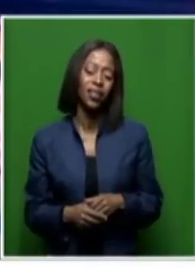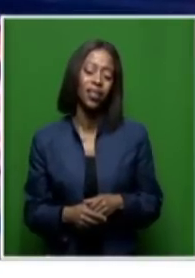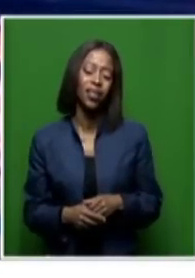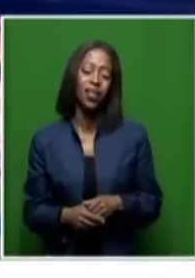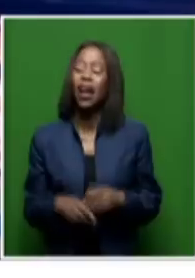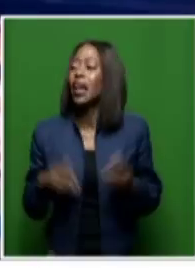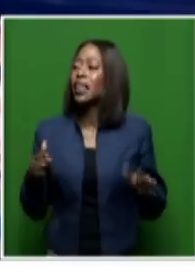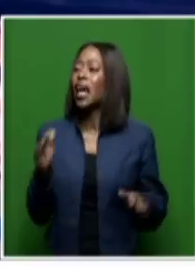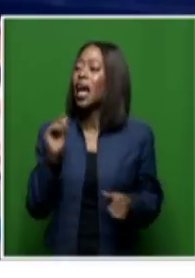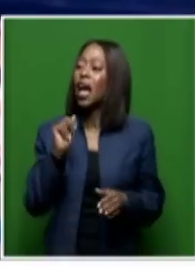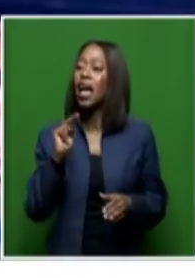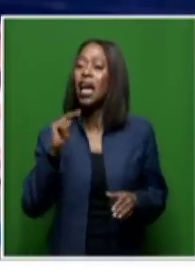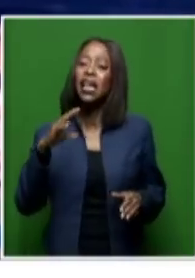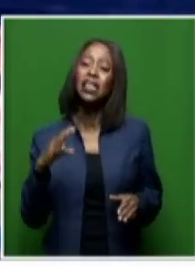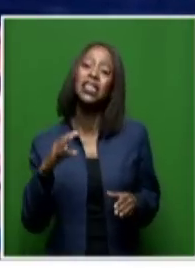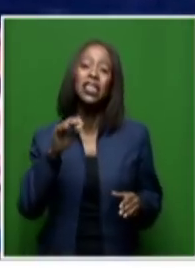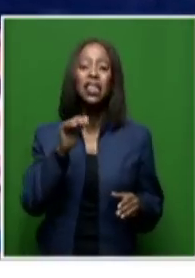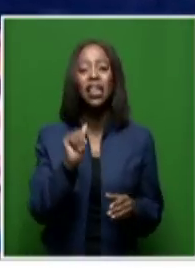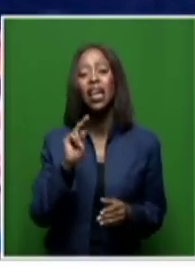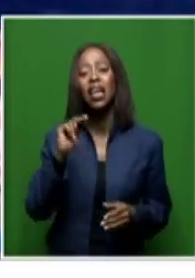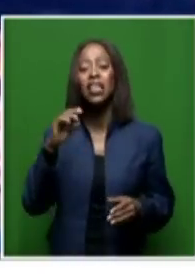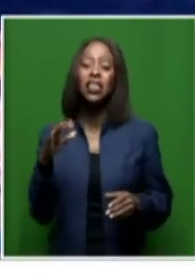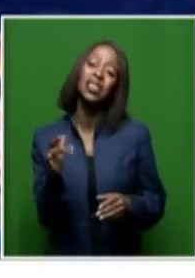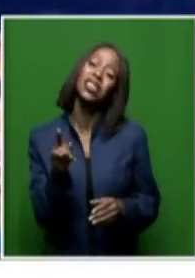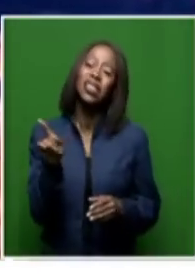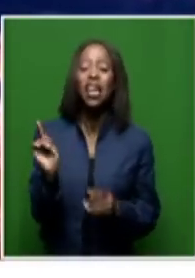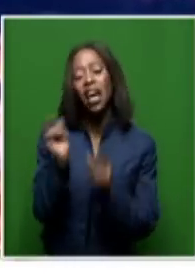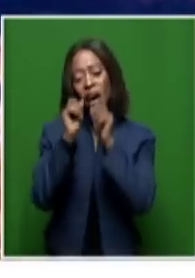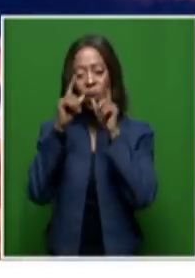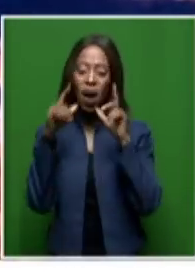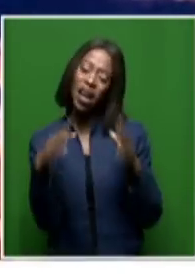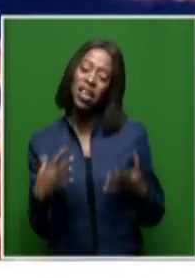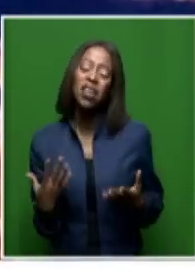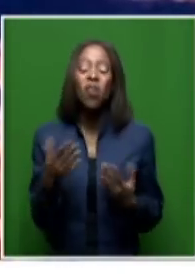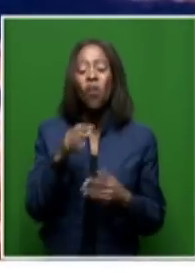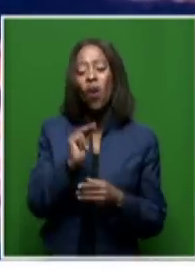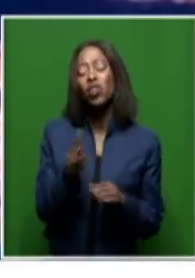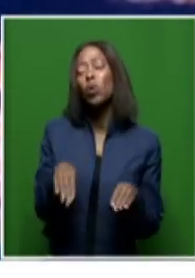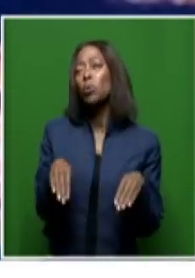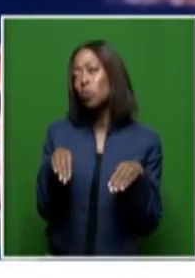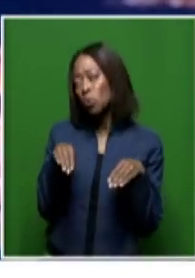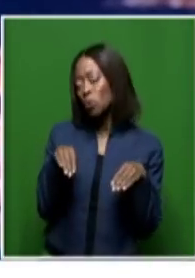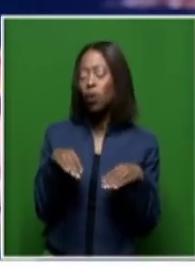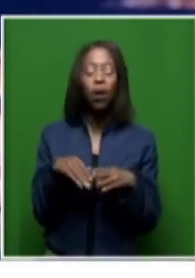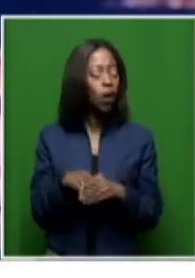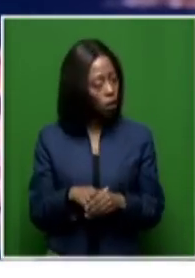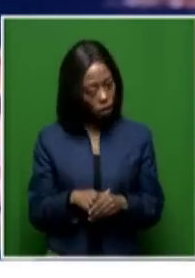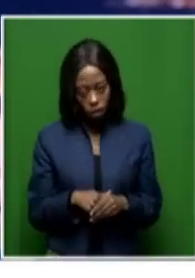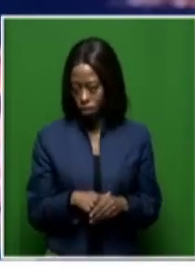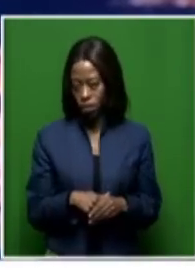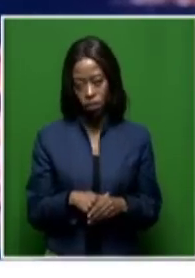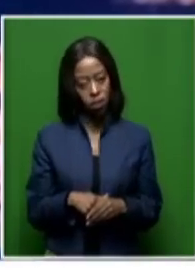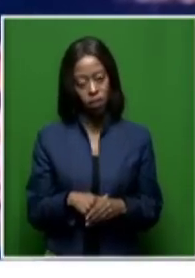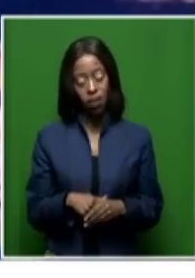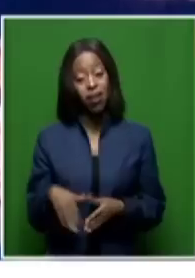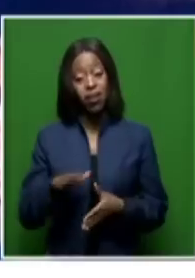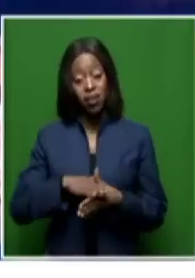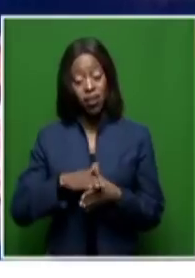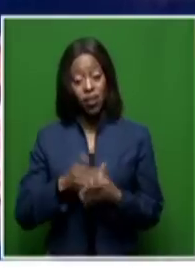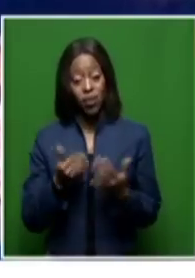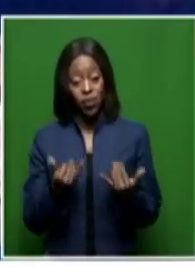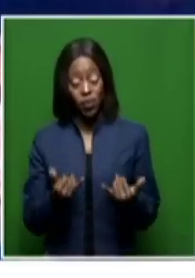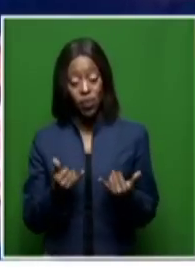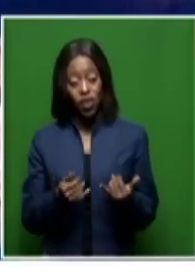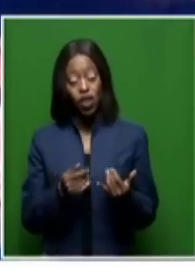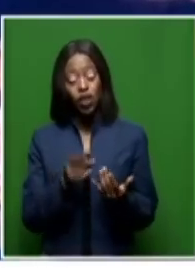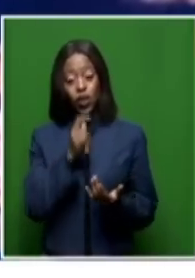the ANC has not been aware and the ANC did nothing about it. The reason that today we've got the